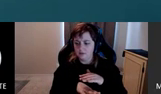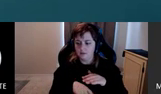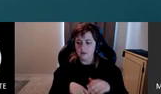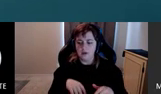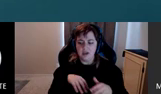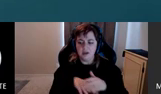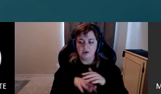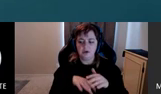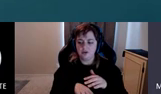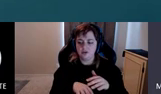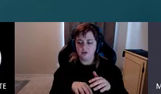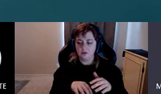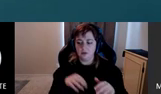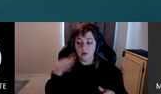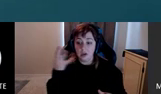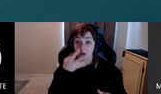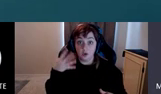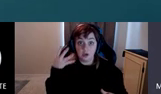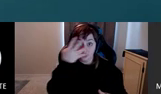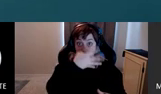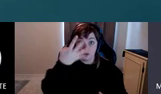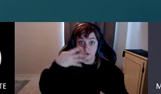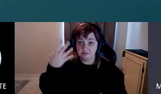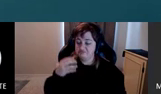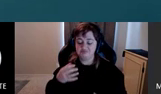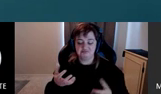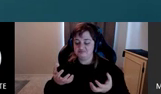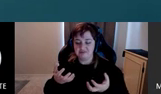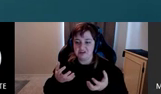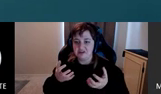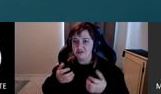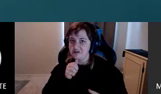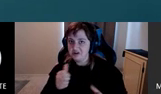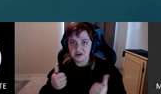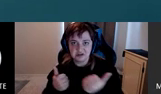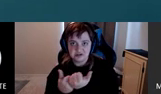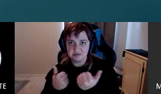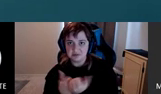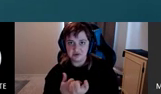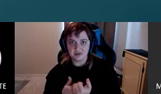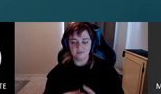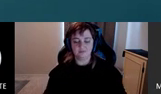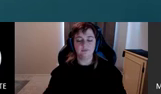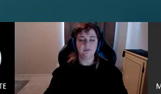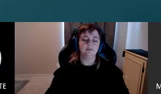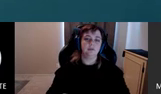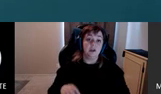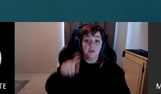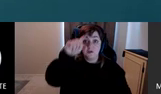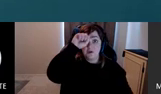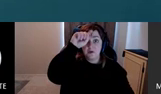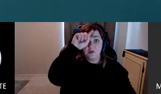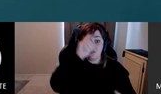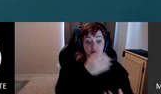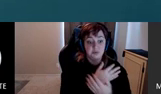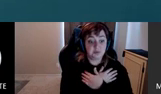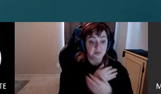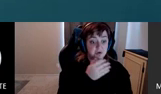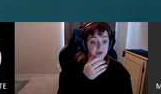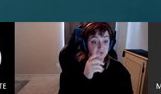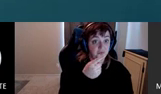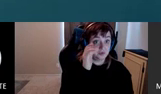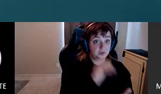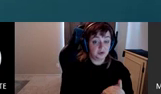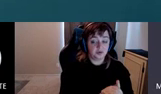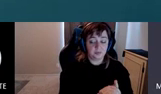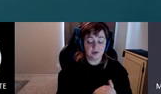how does that happen? So it's cool to have both perspectives, Egyptian Muslim and an army vet. That's two